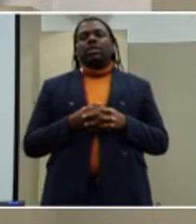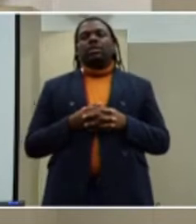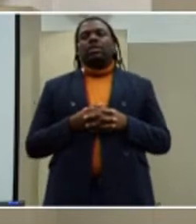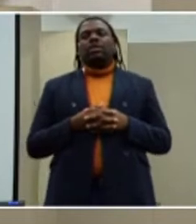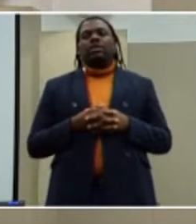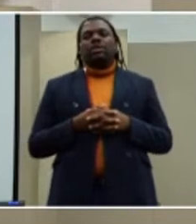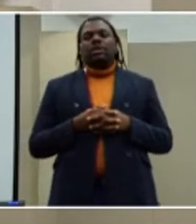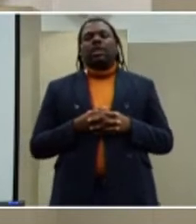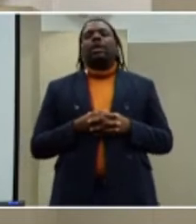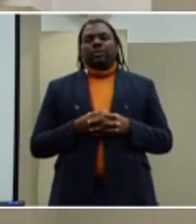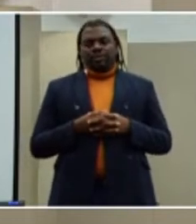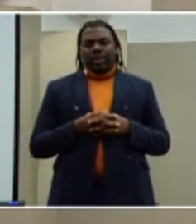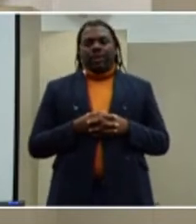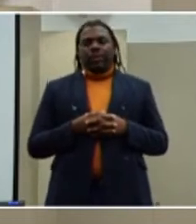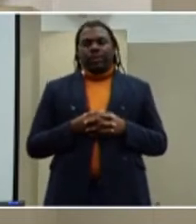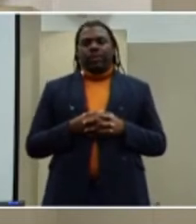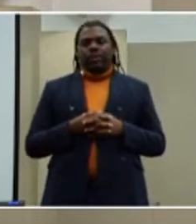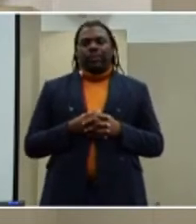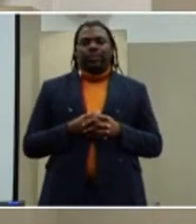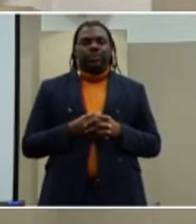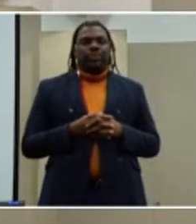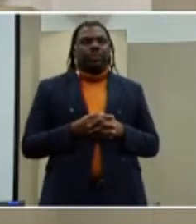Thank you.